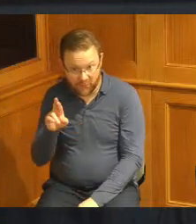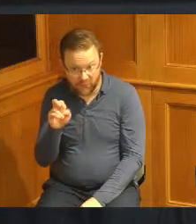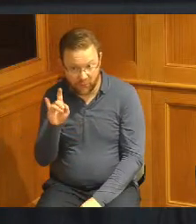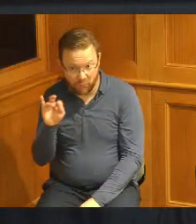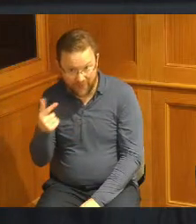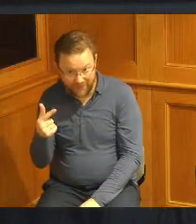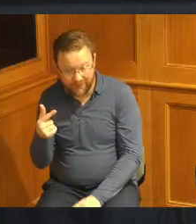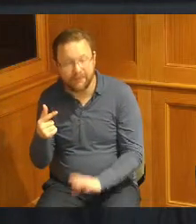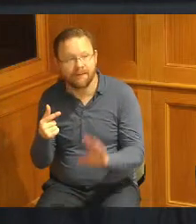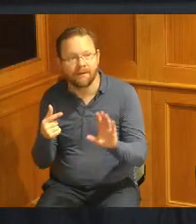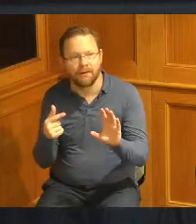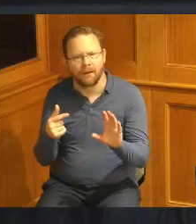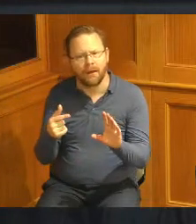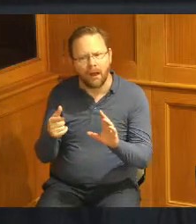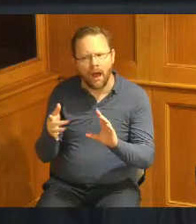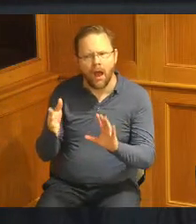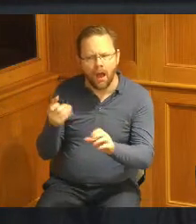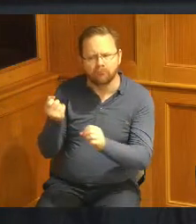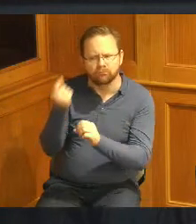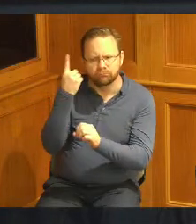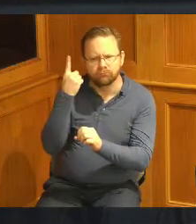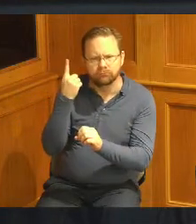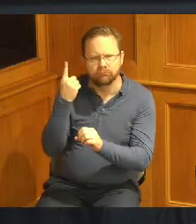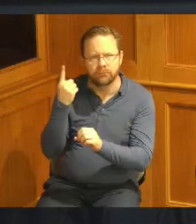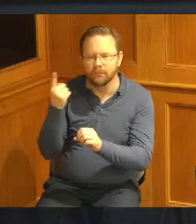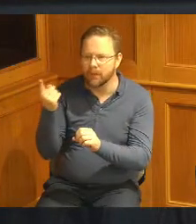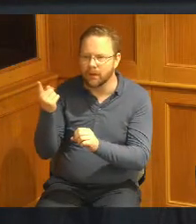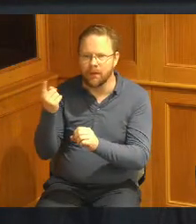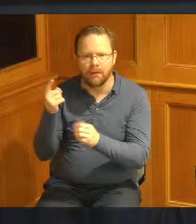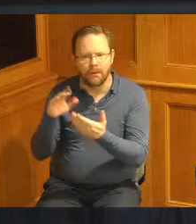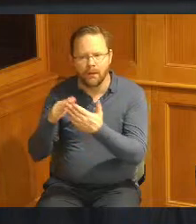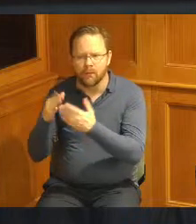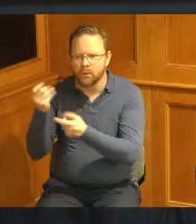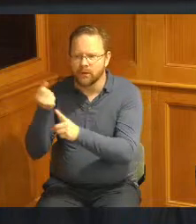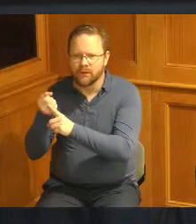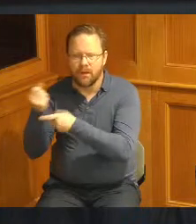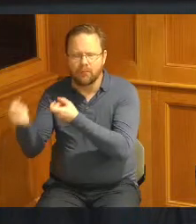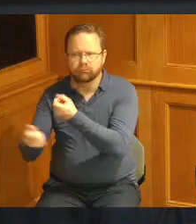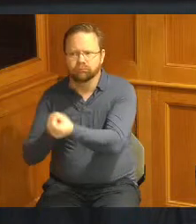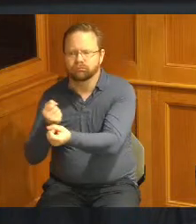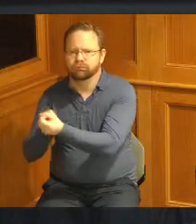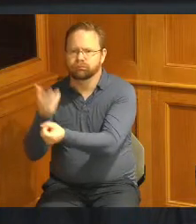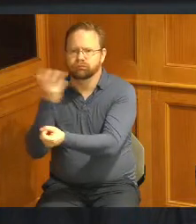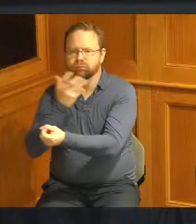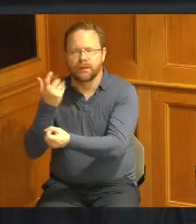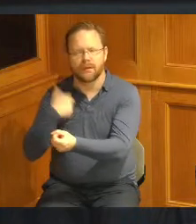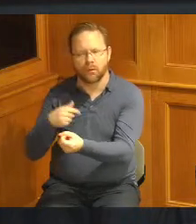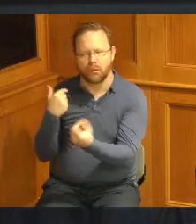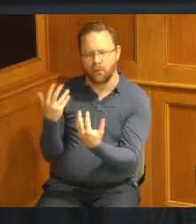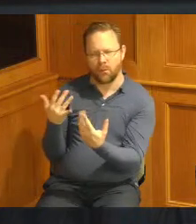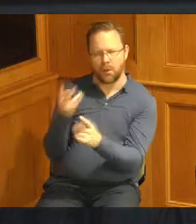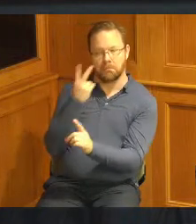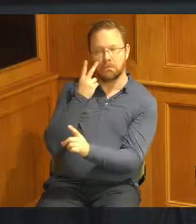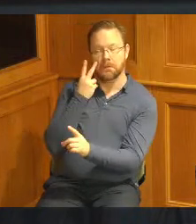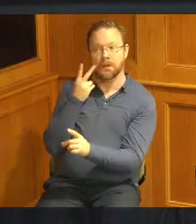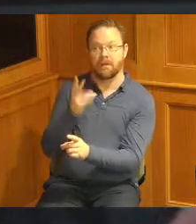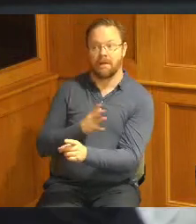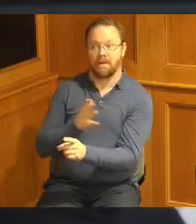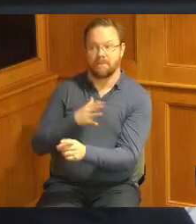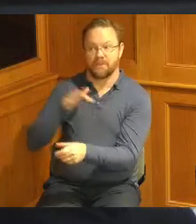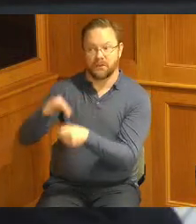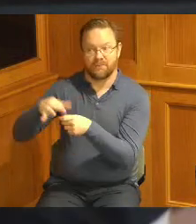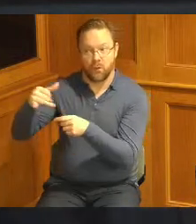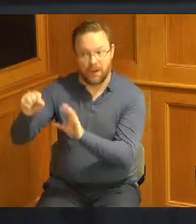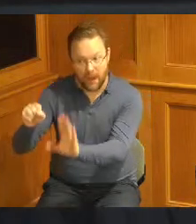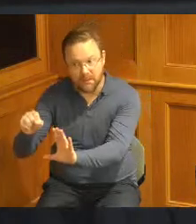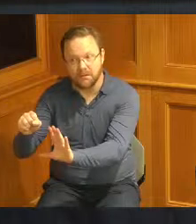and I hear you saying that there was a great deal of support there. So we will wait to hear that when they are officially voting on